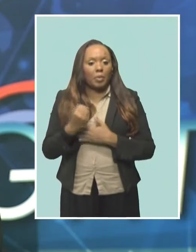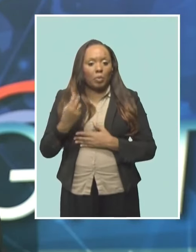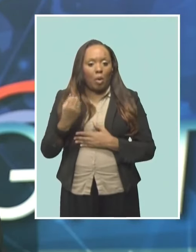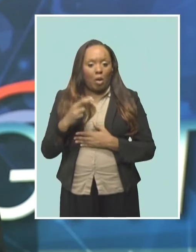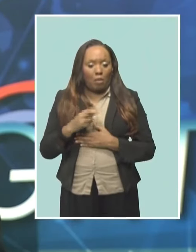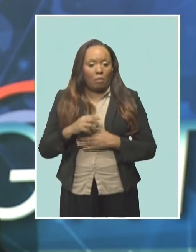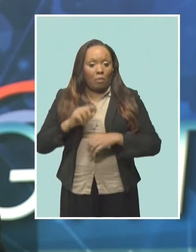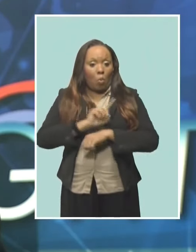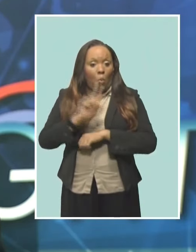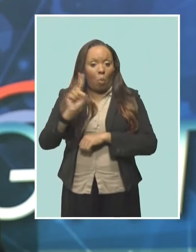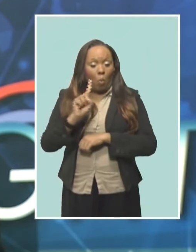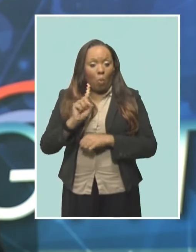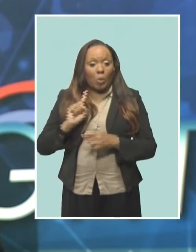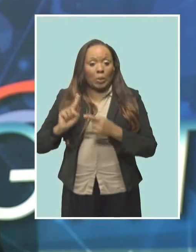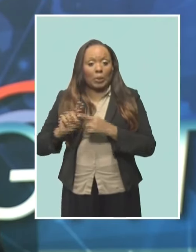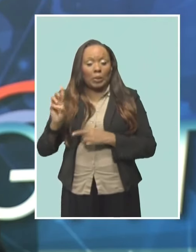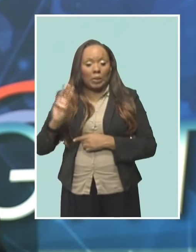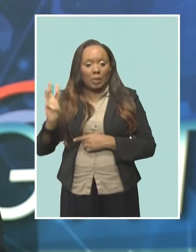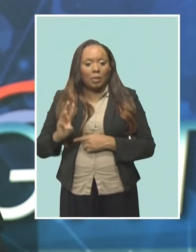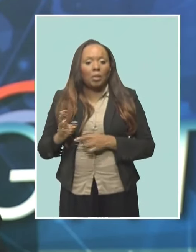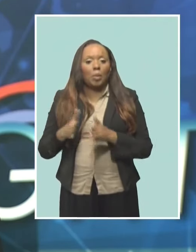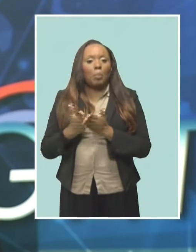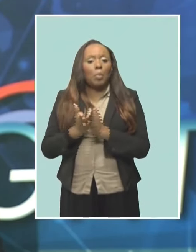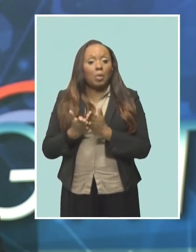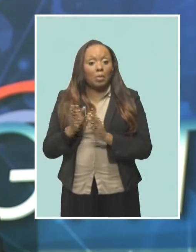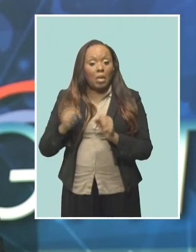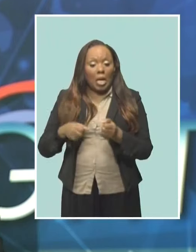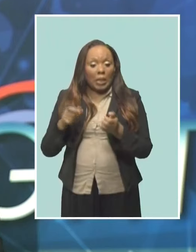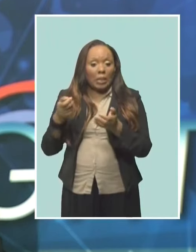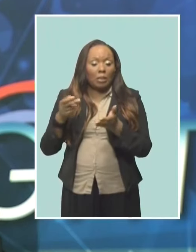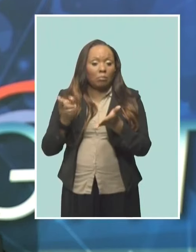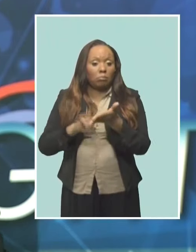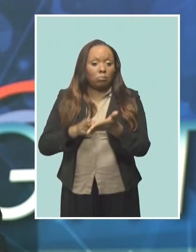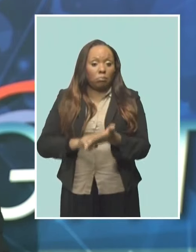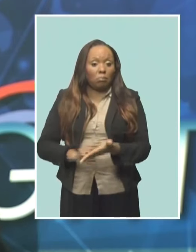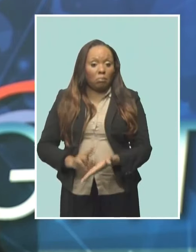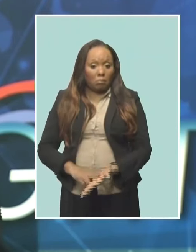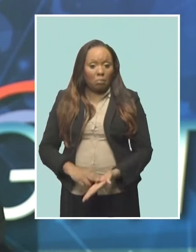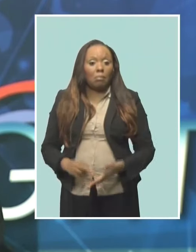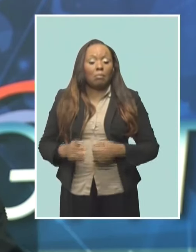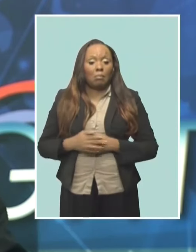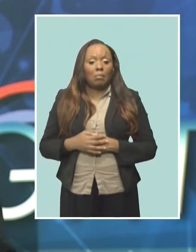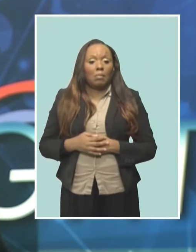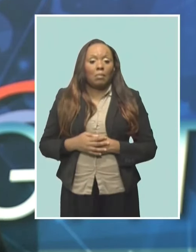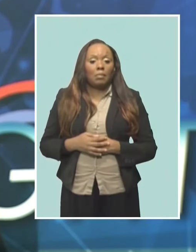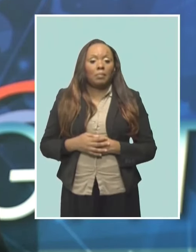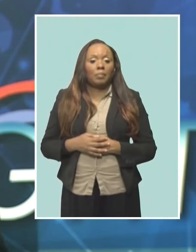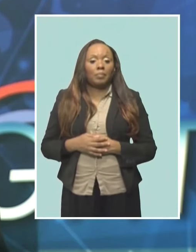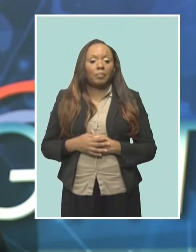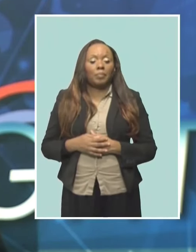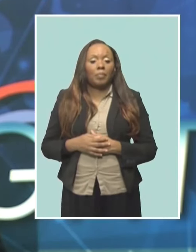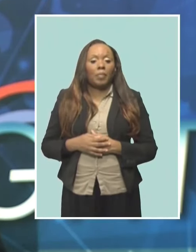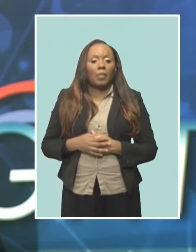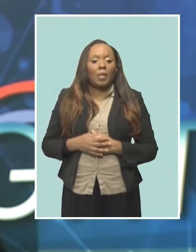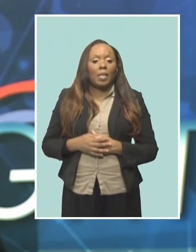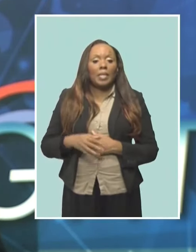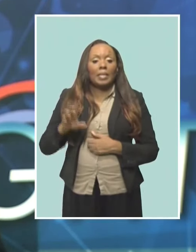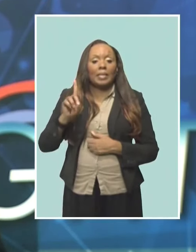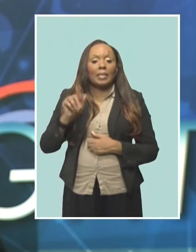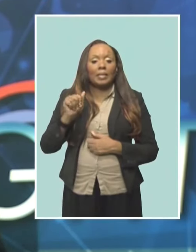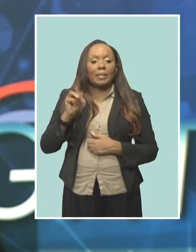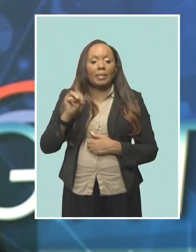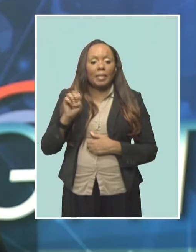6 p.m. Condolence books will be available for signing at Lyndhurst Funeral Home, and on the day of the service, as you recall, Dame